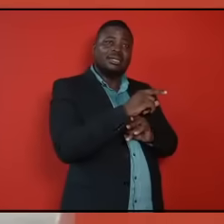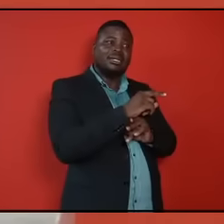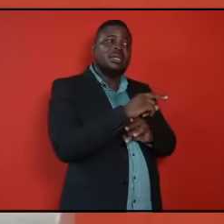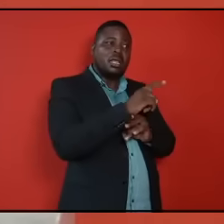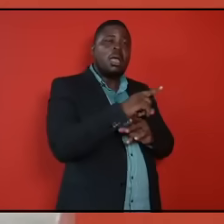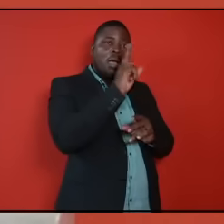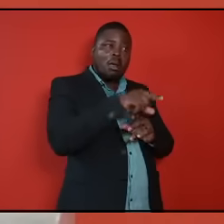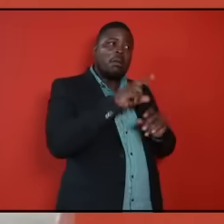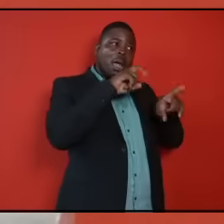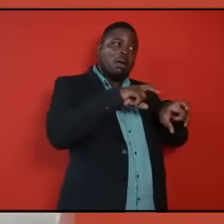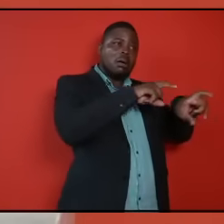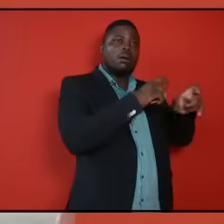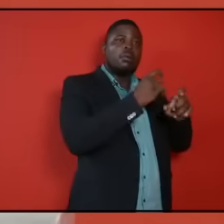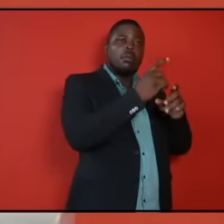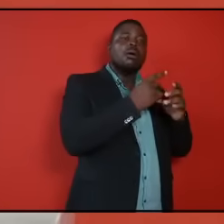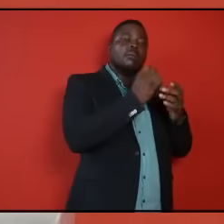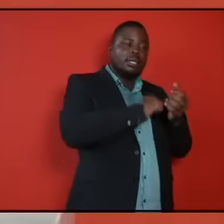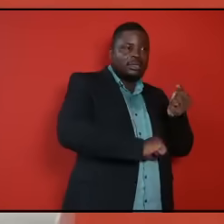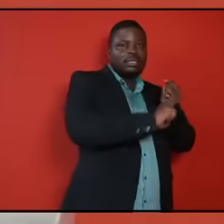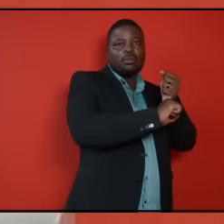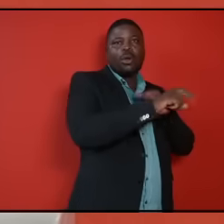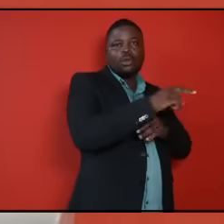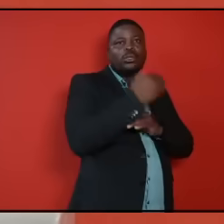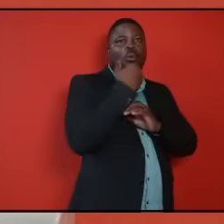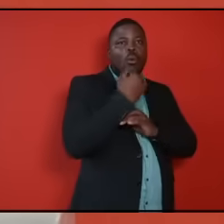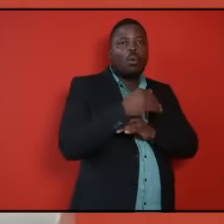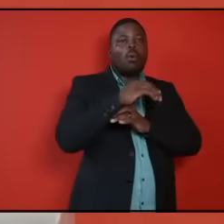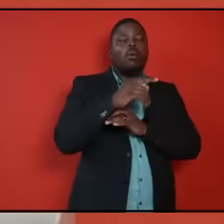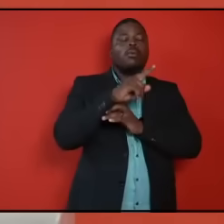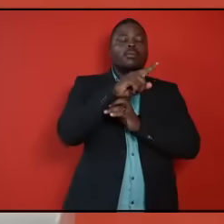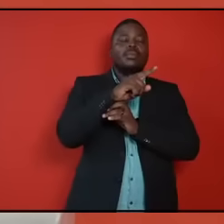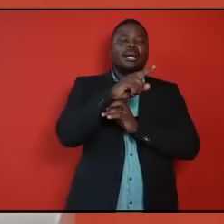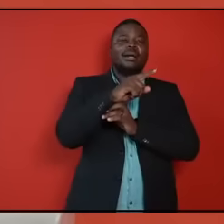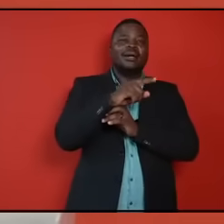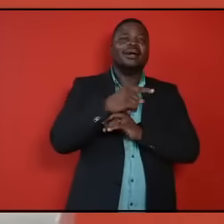boy. Now, he defies even his own principal